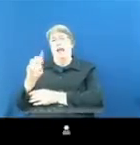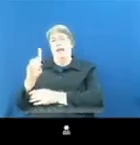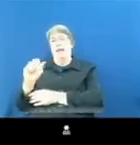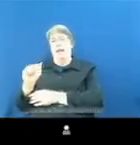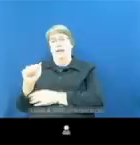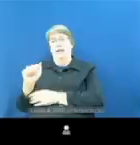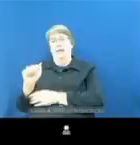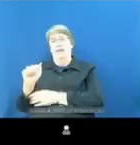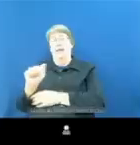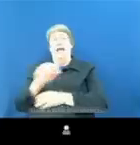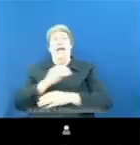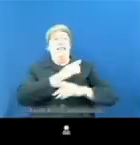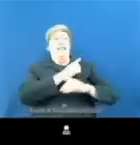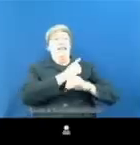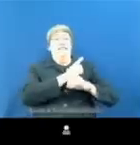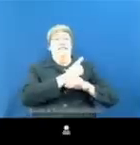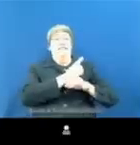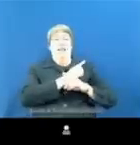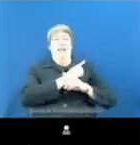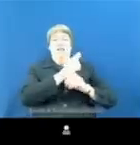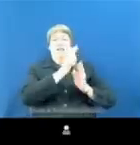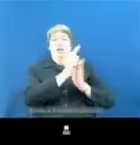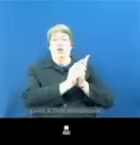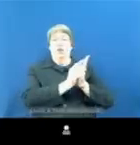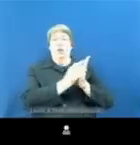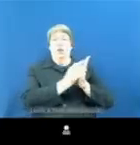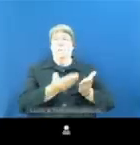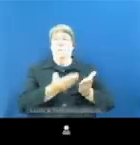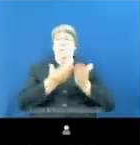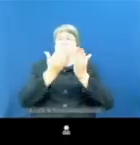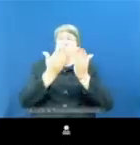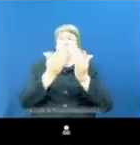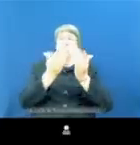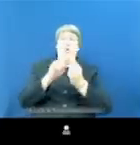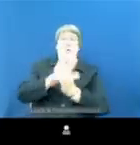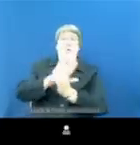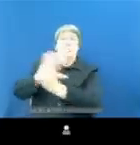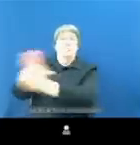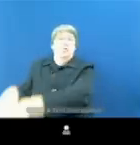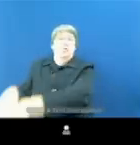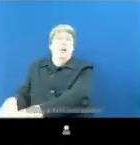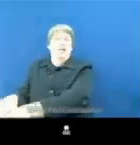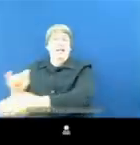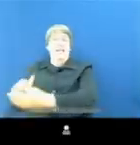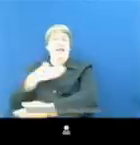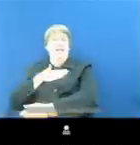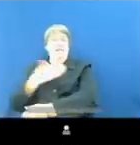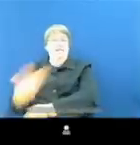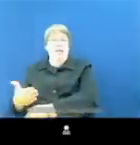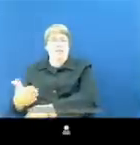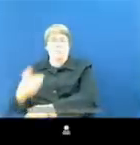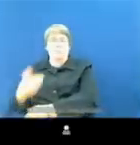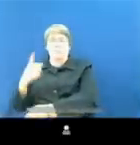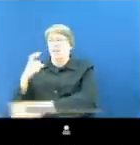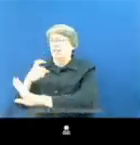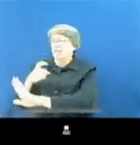attorney files a motion to suppress the confession based on a substandard